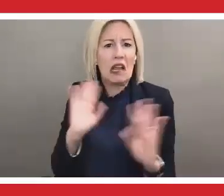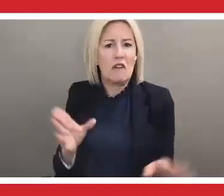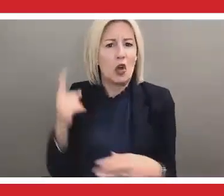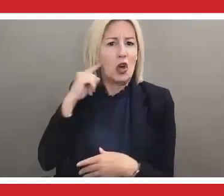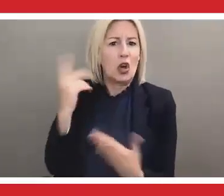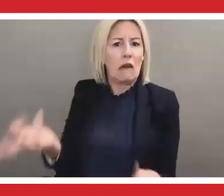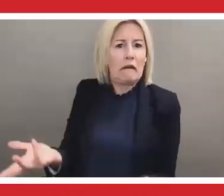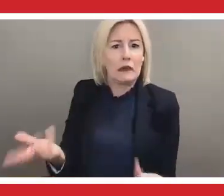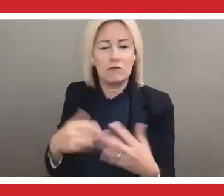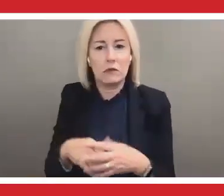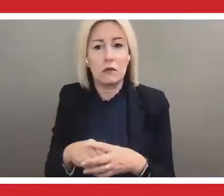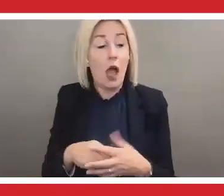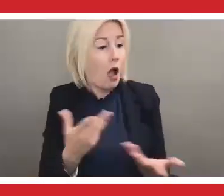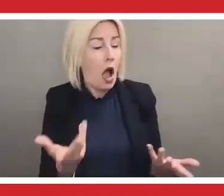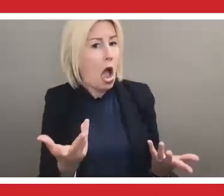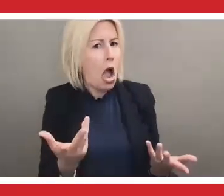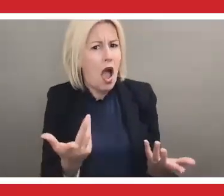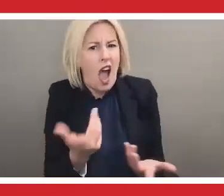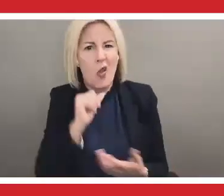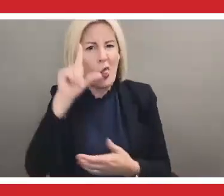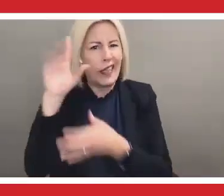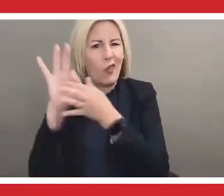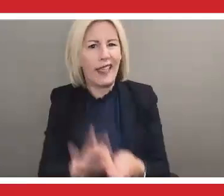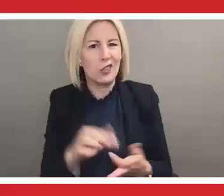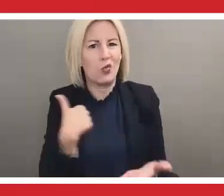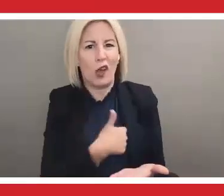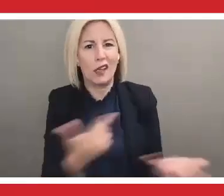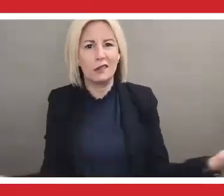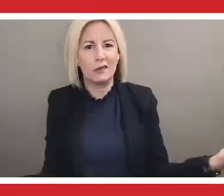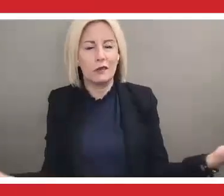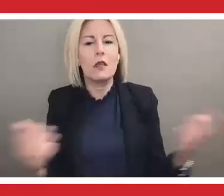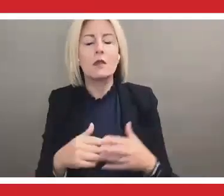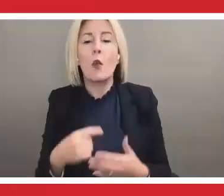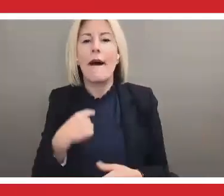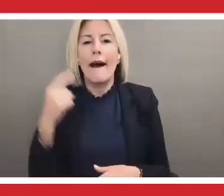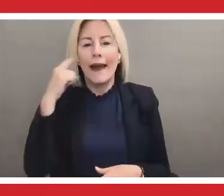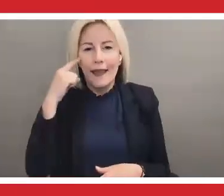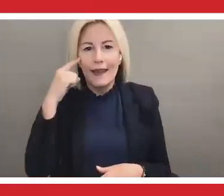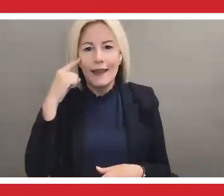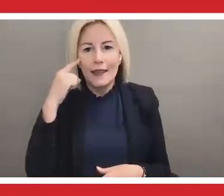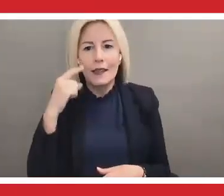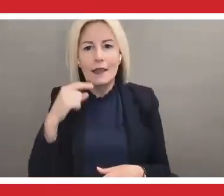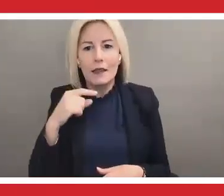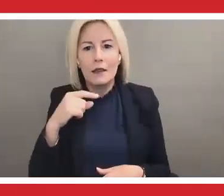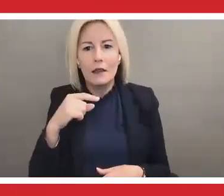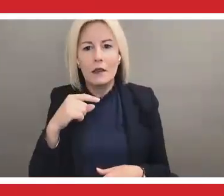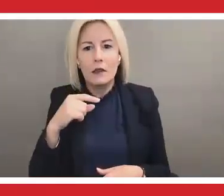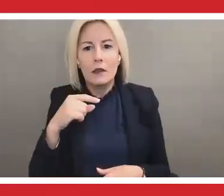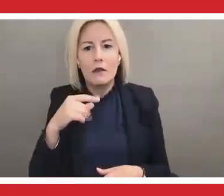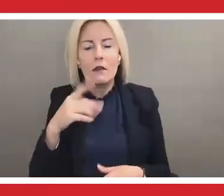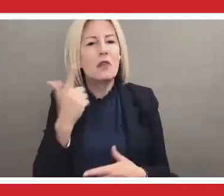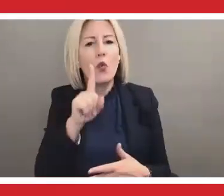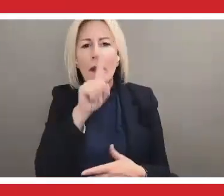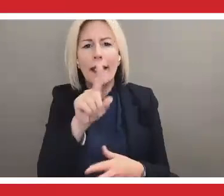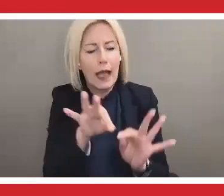Others, oh, I don't think it is relevant. So I think that sometimes there are even simple issues that